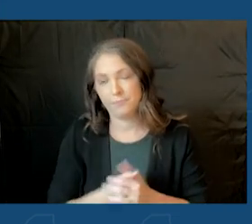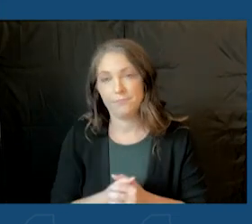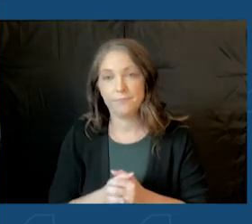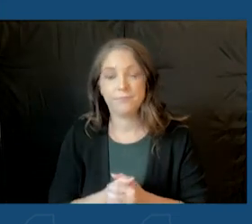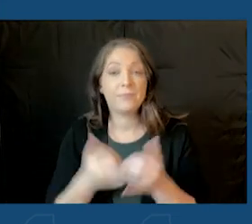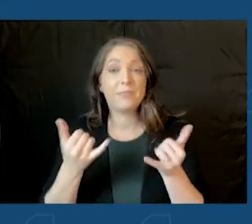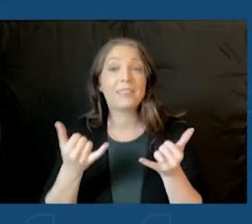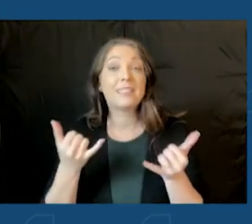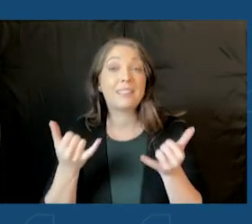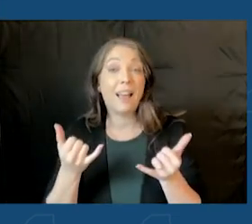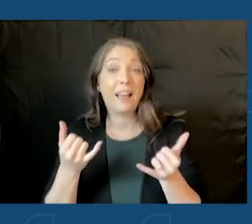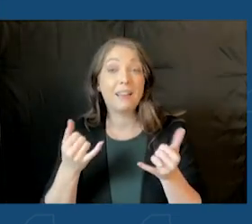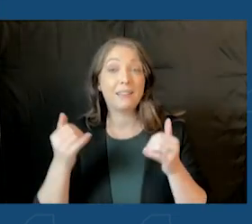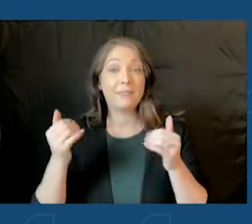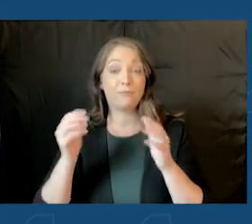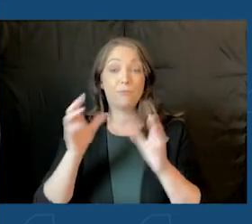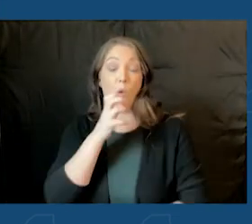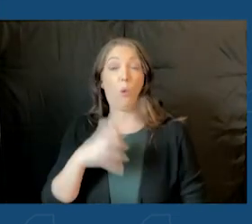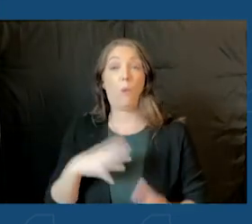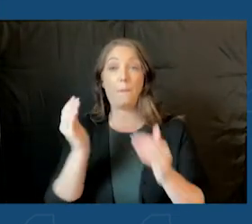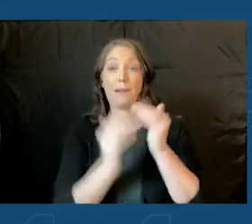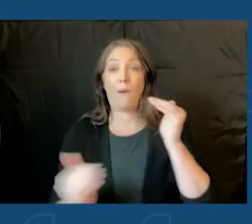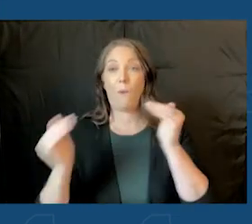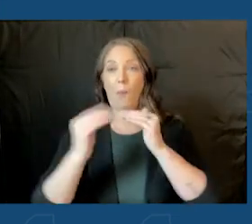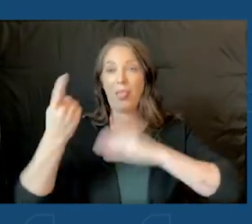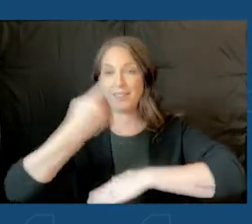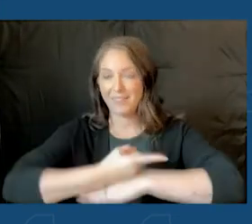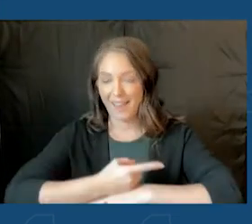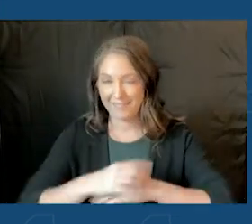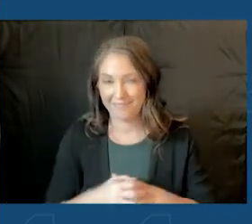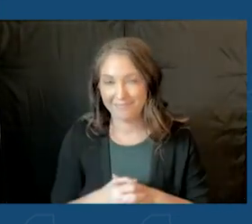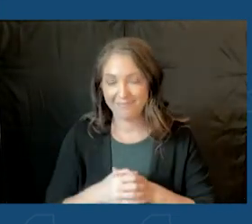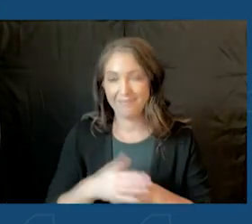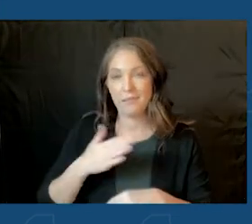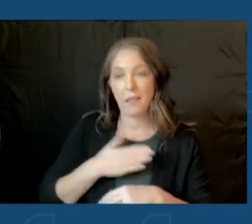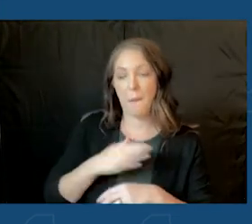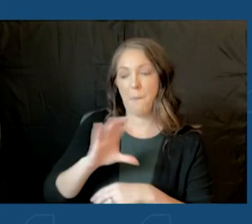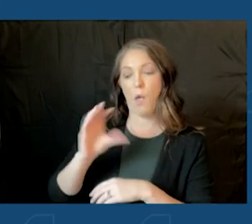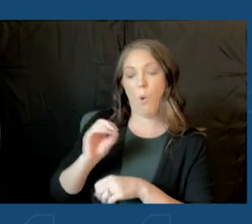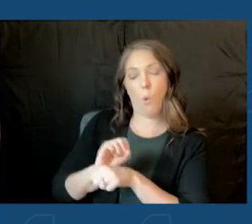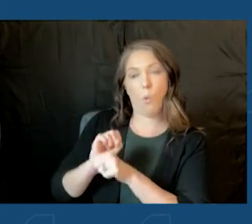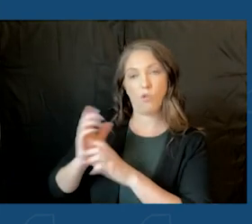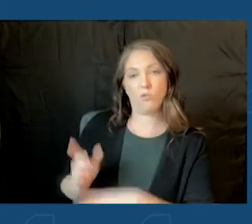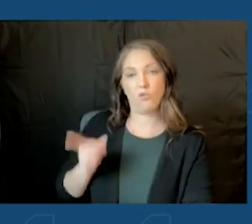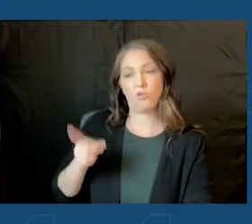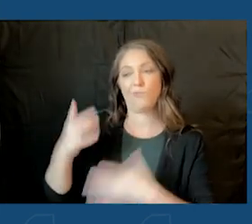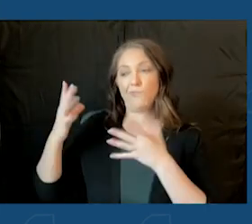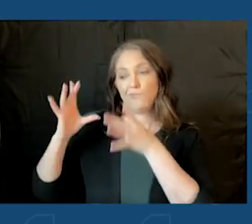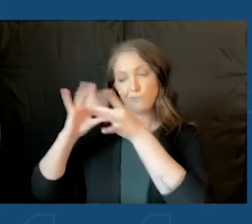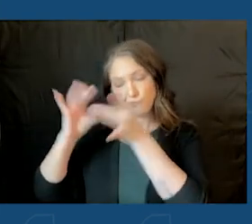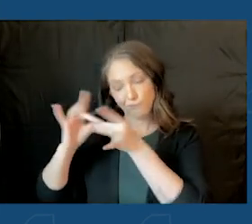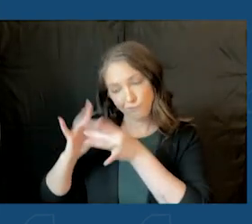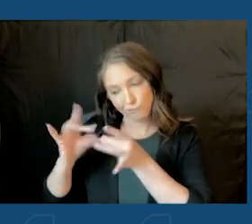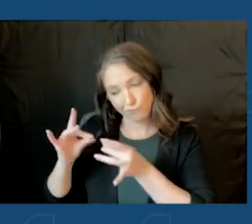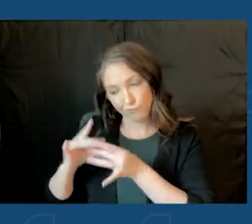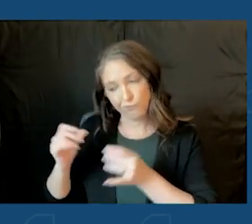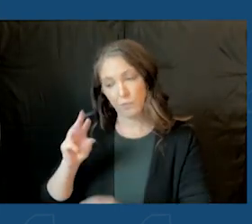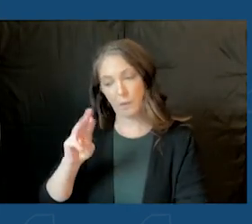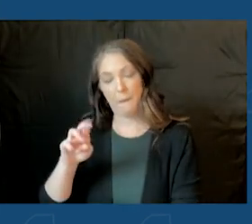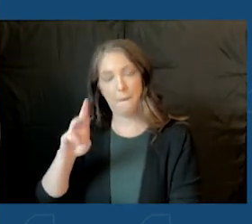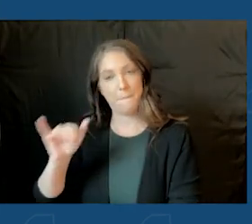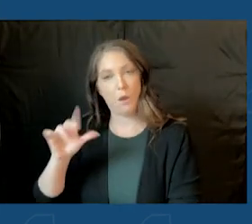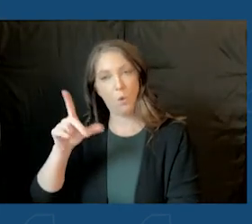Women's Equality Day, and my colleague has reflected on all of the many contributions that Marylou made to Saratoga through